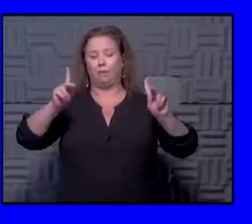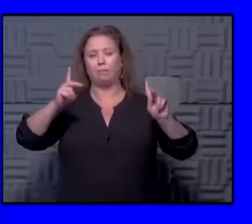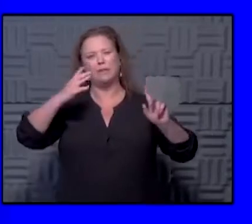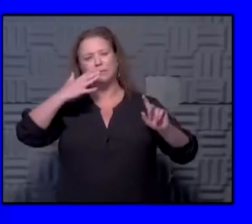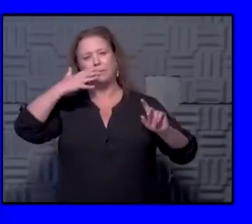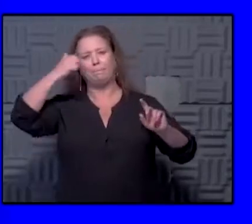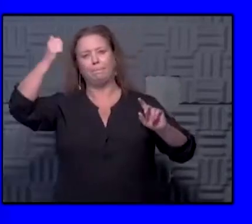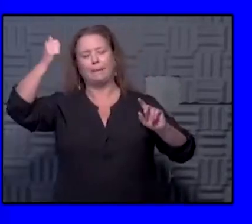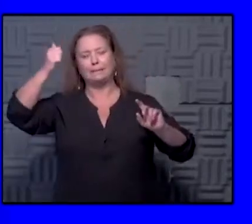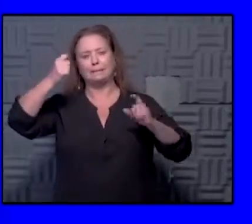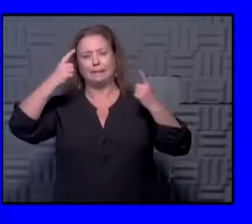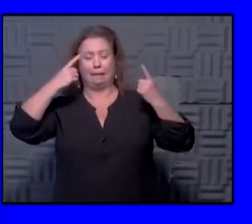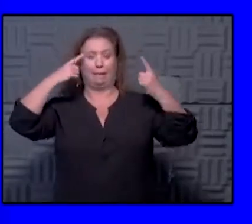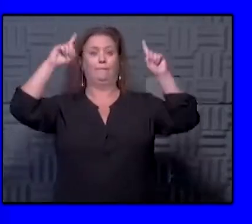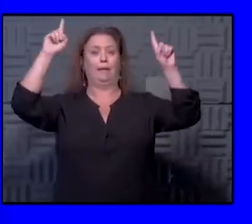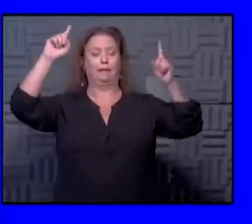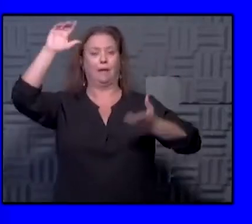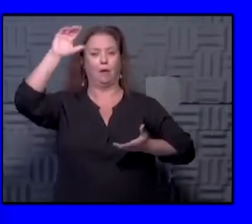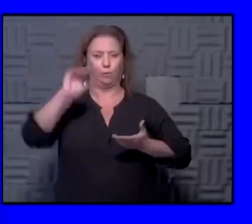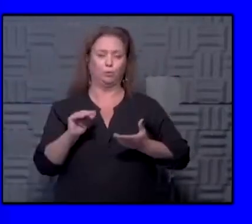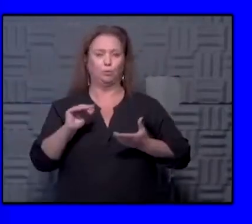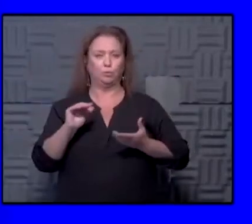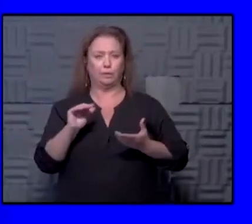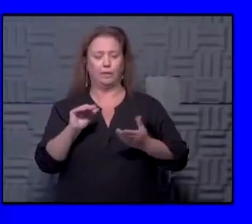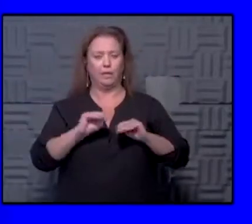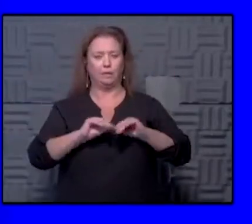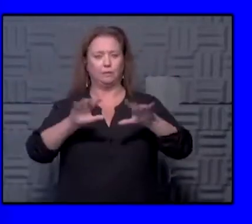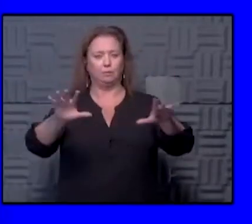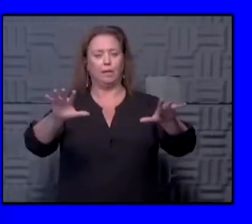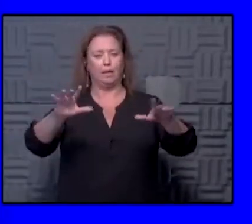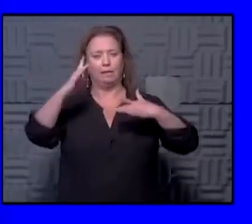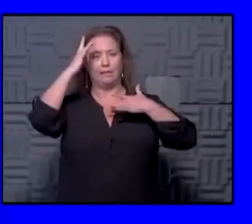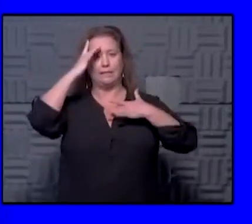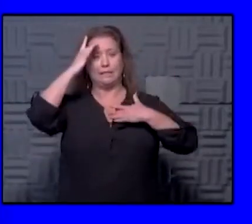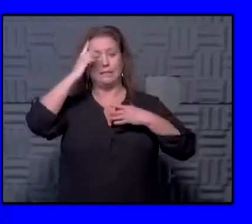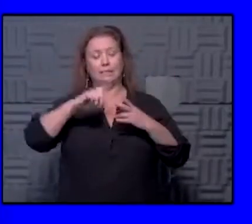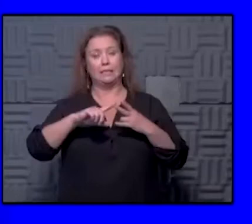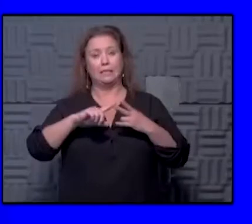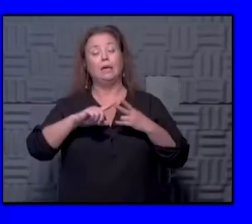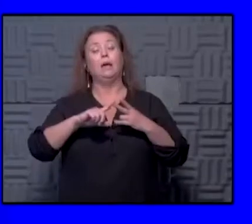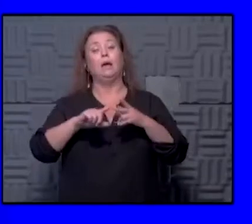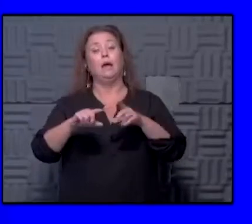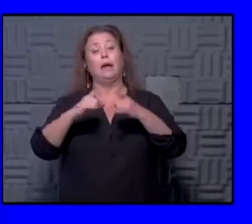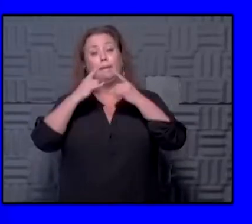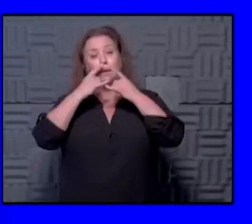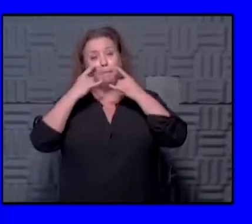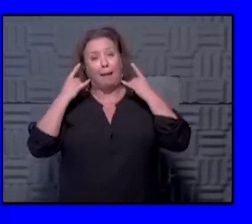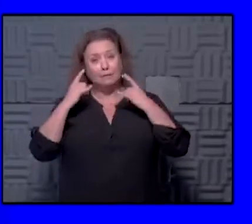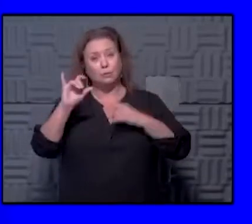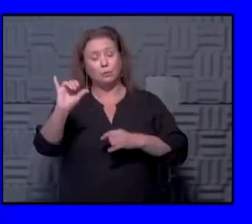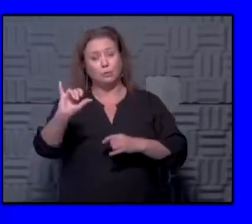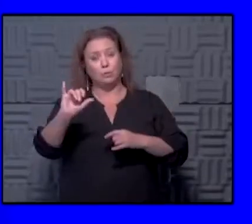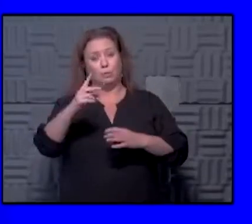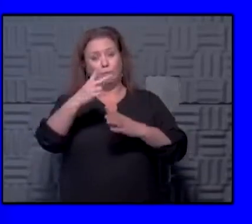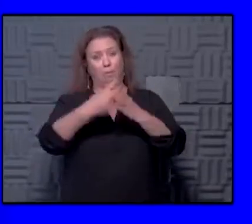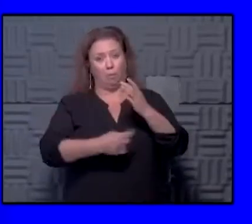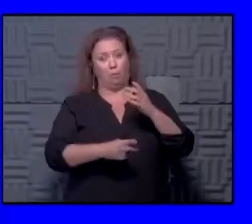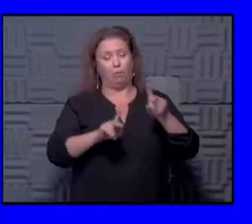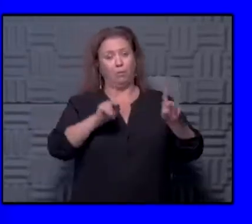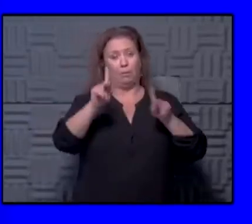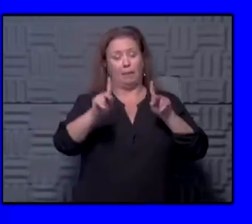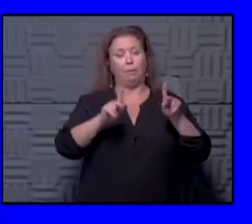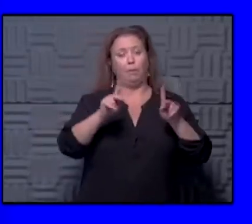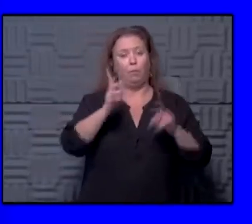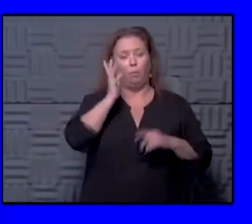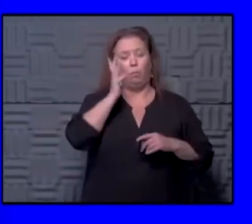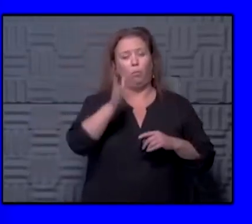to be more effective at reducing the spread of the disease. That, coupled with mask use for both parties,